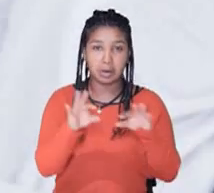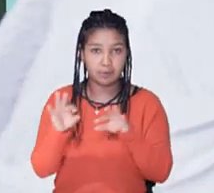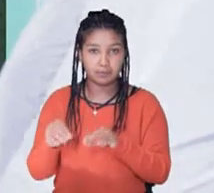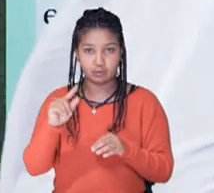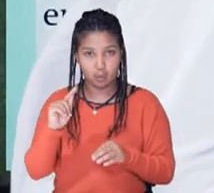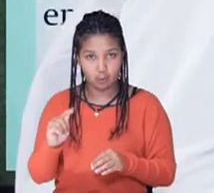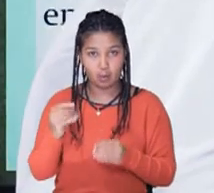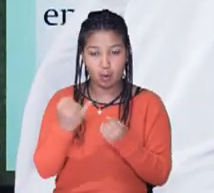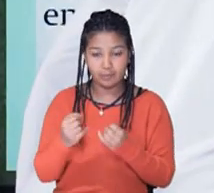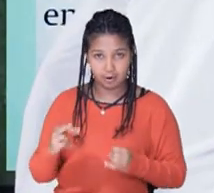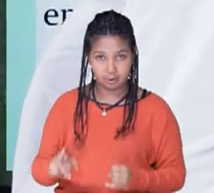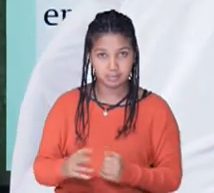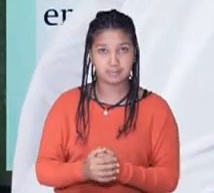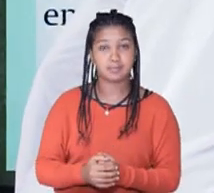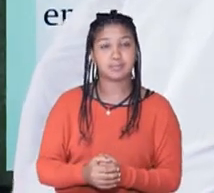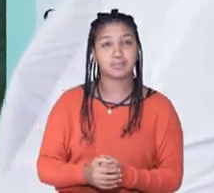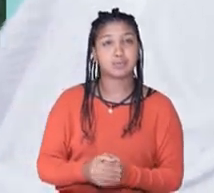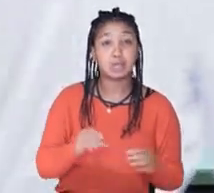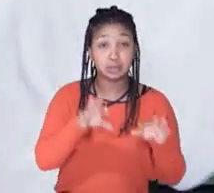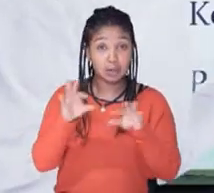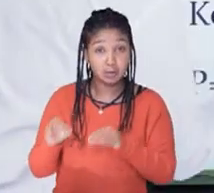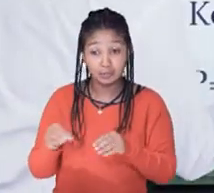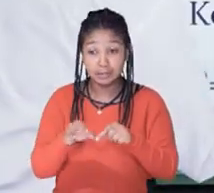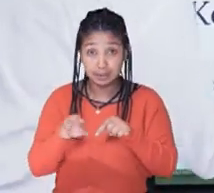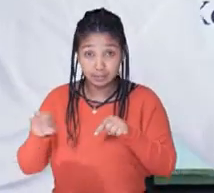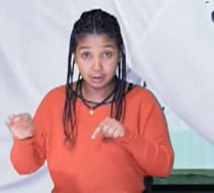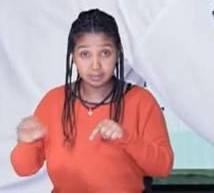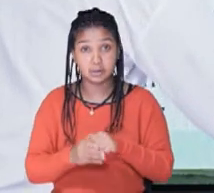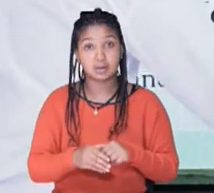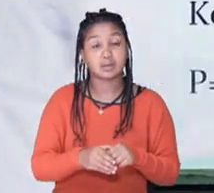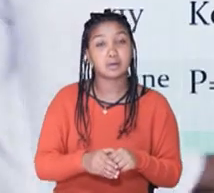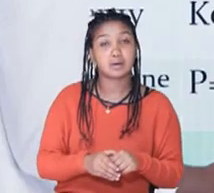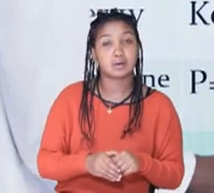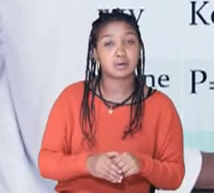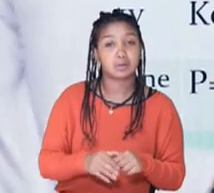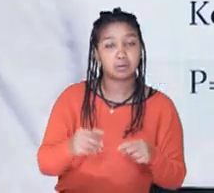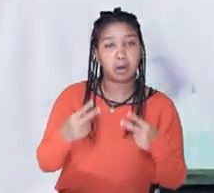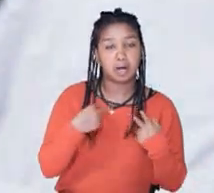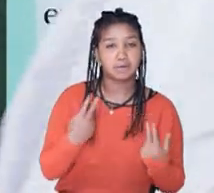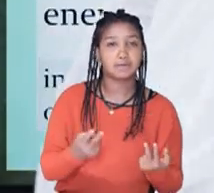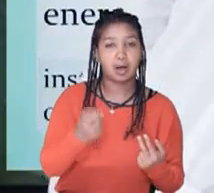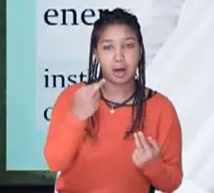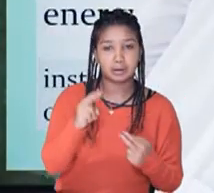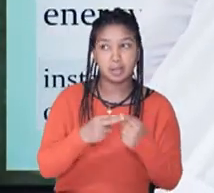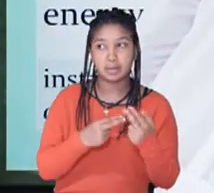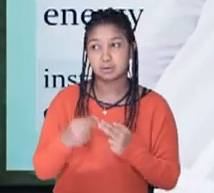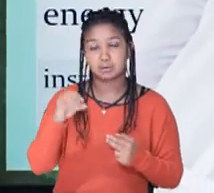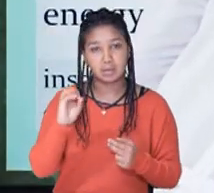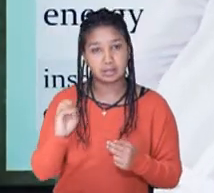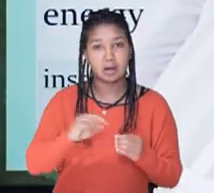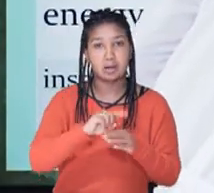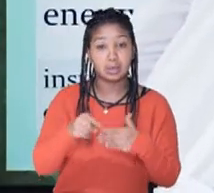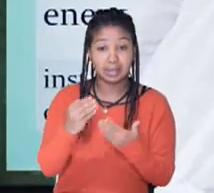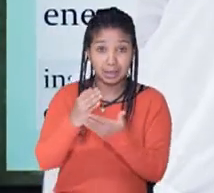have torque over R. Okay? Instead of displacement, a linear displacement, you can have R times theta.